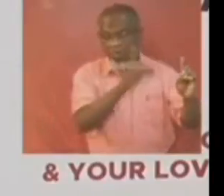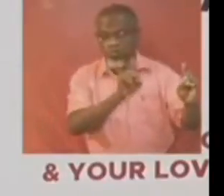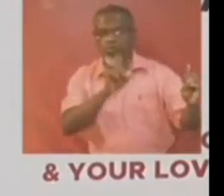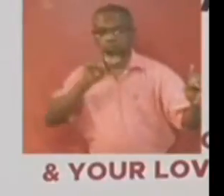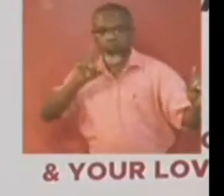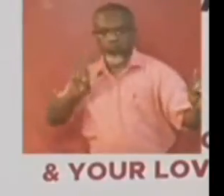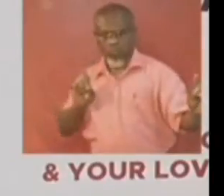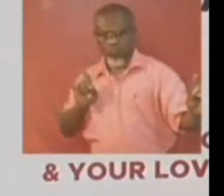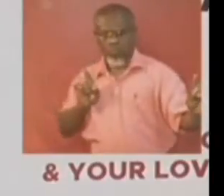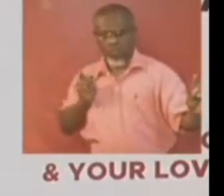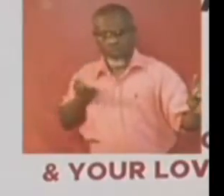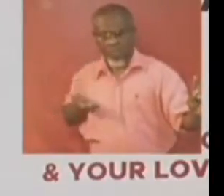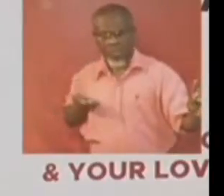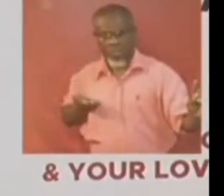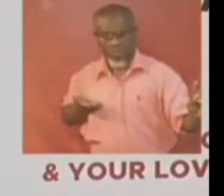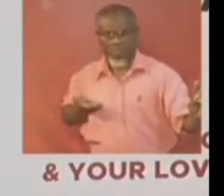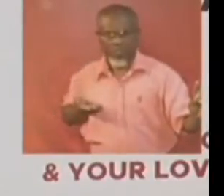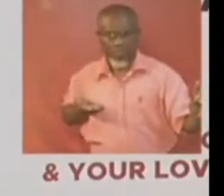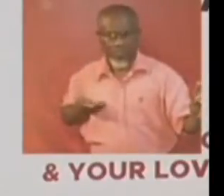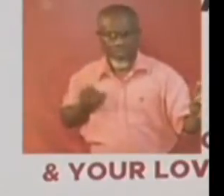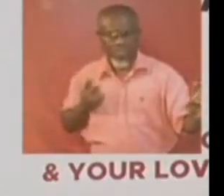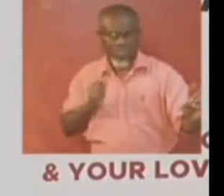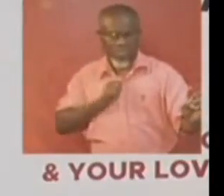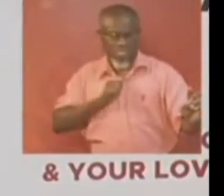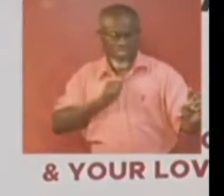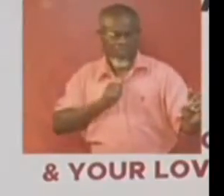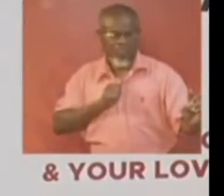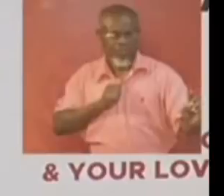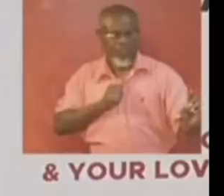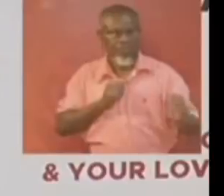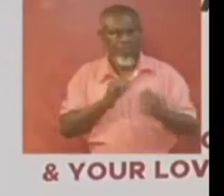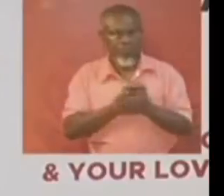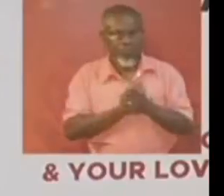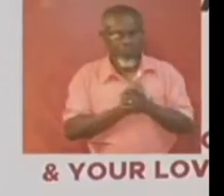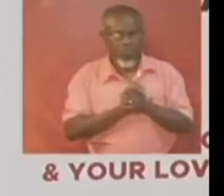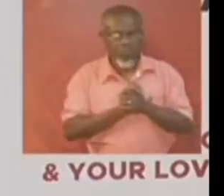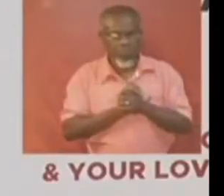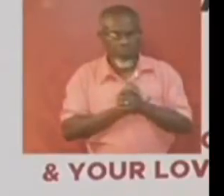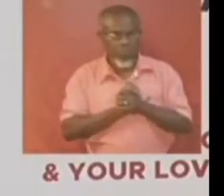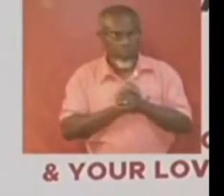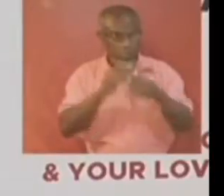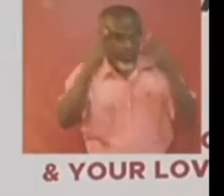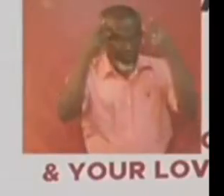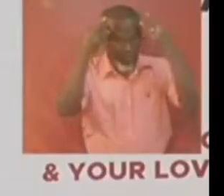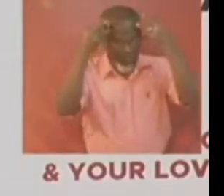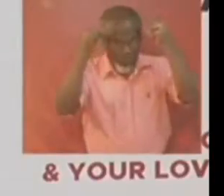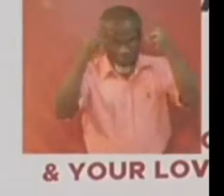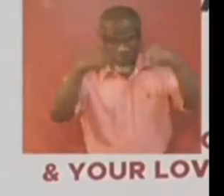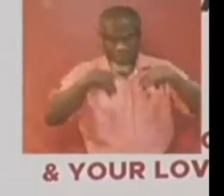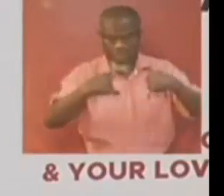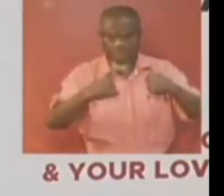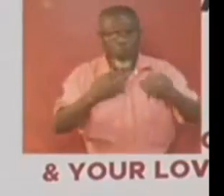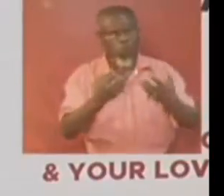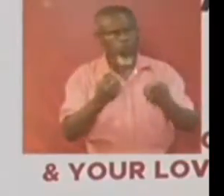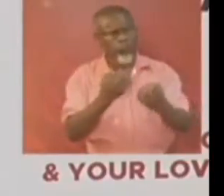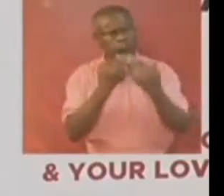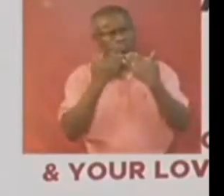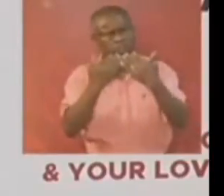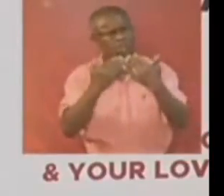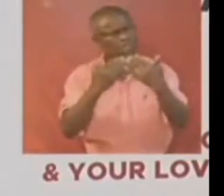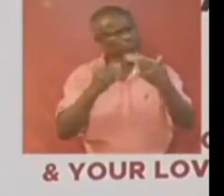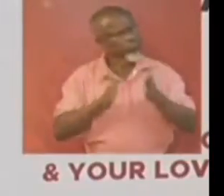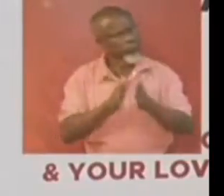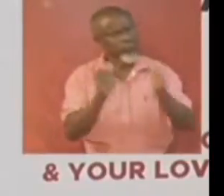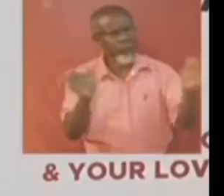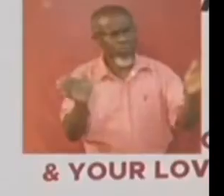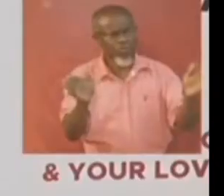our population safe. Once again, on behalf of the Ministry of Health, we would like to thank the population thus far for adhering to